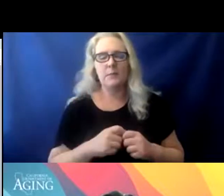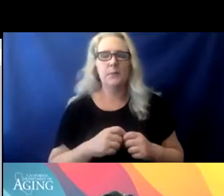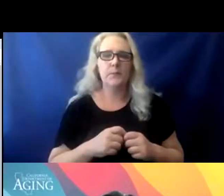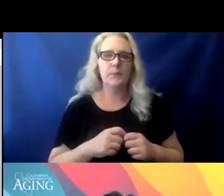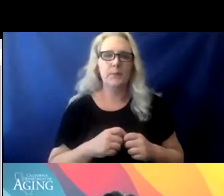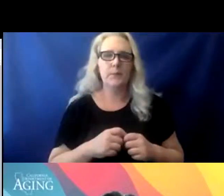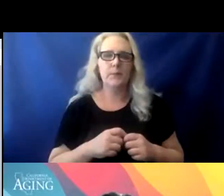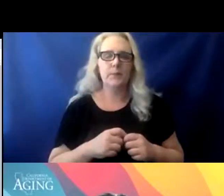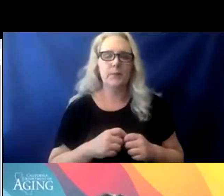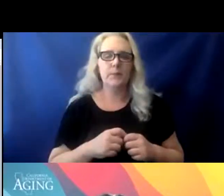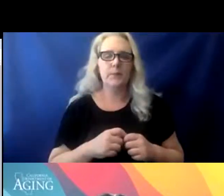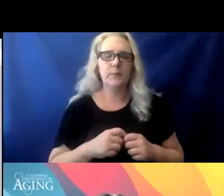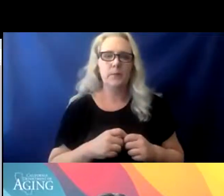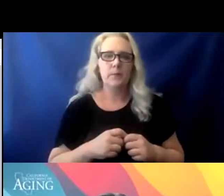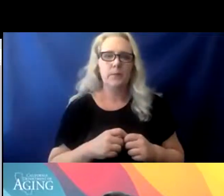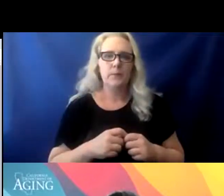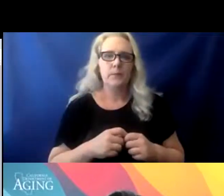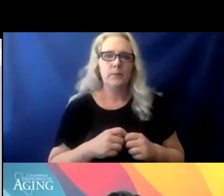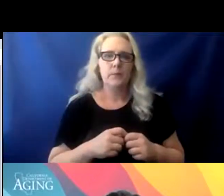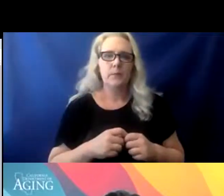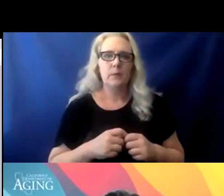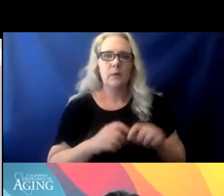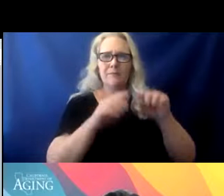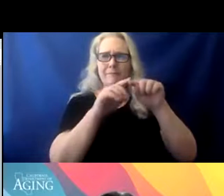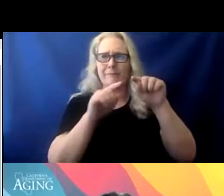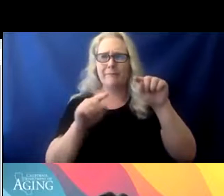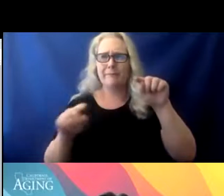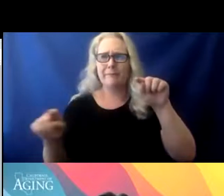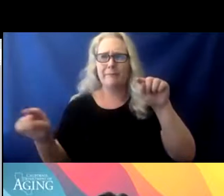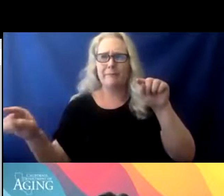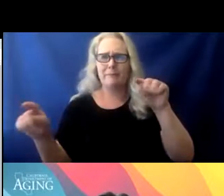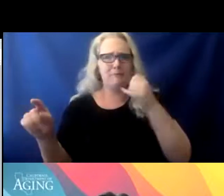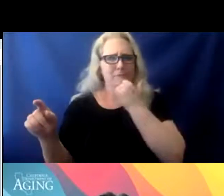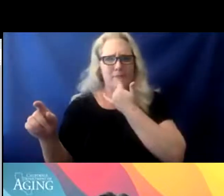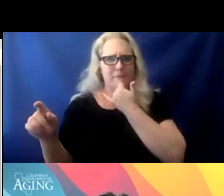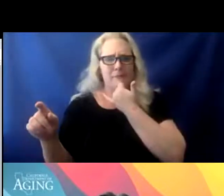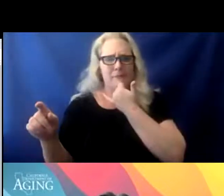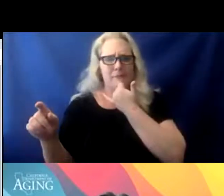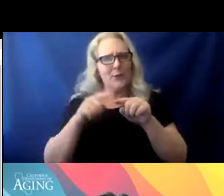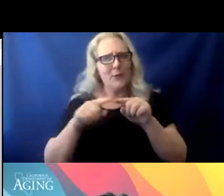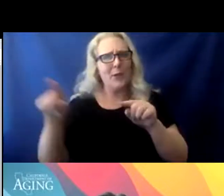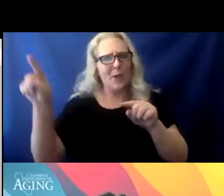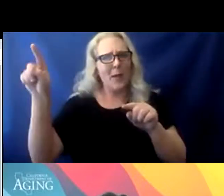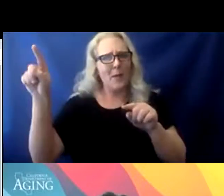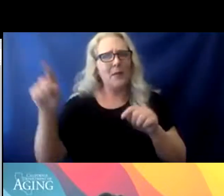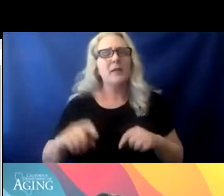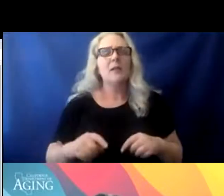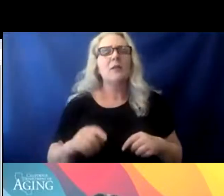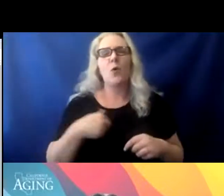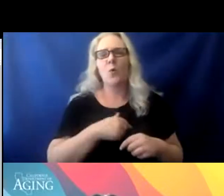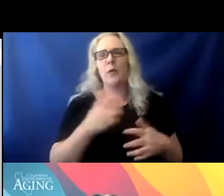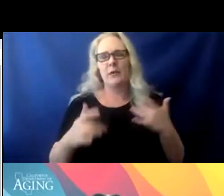bar here that we've been trending in the wrong direction. And so we are excited to be able